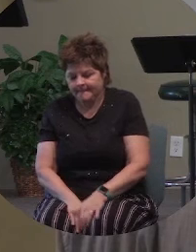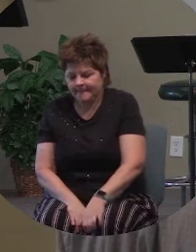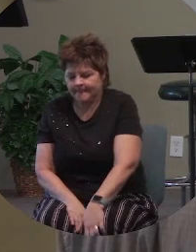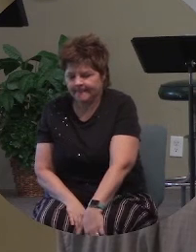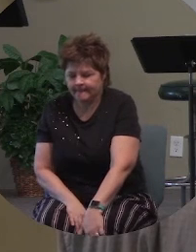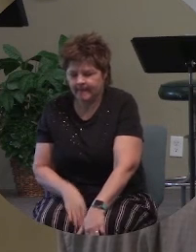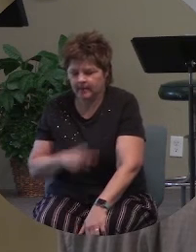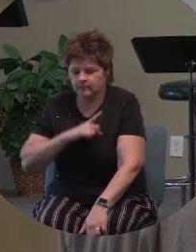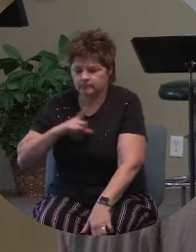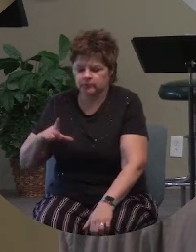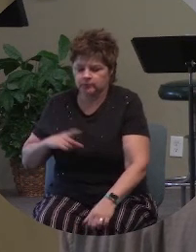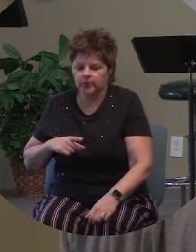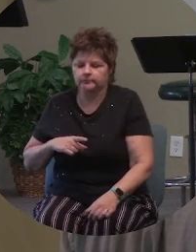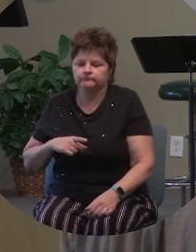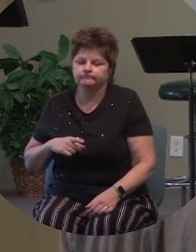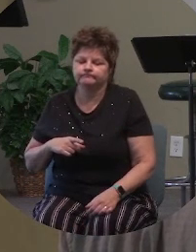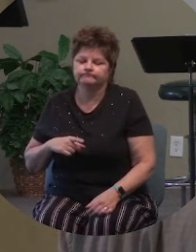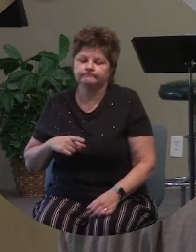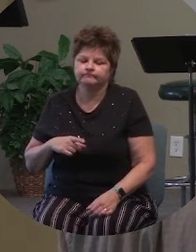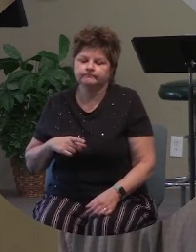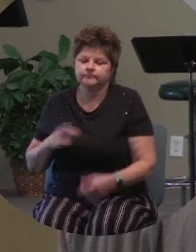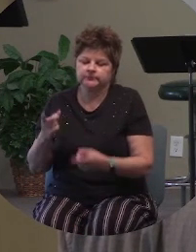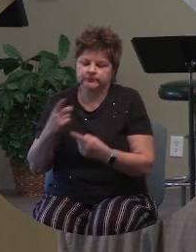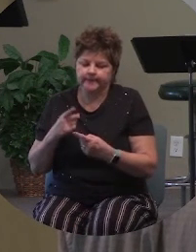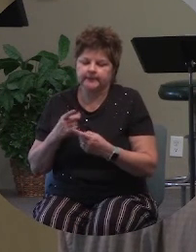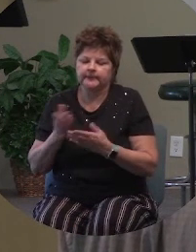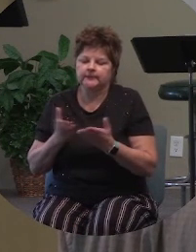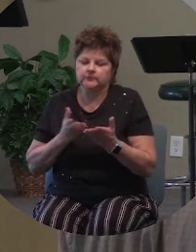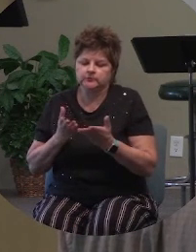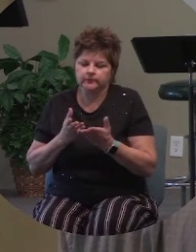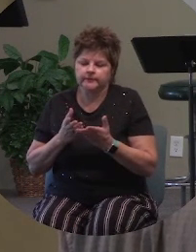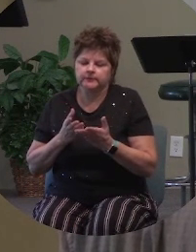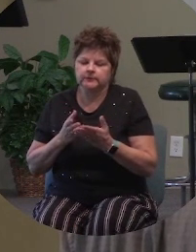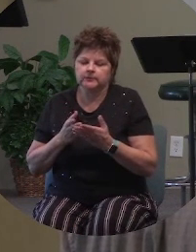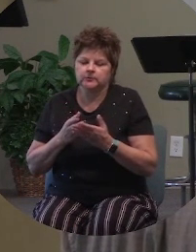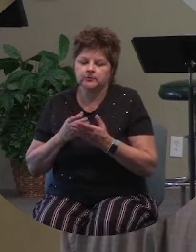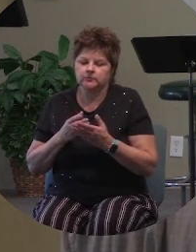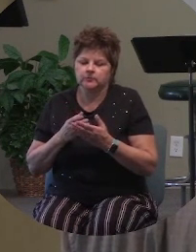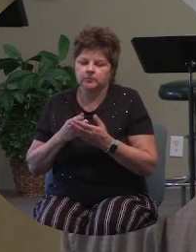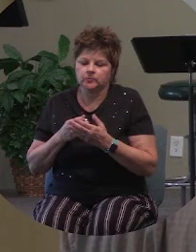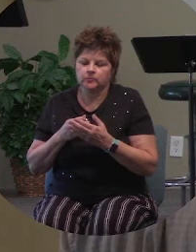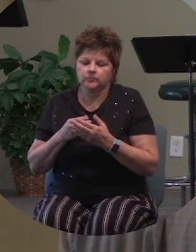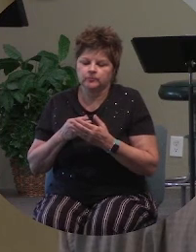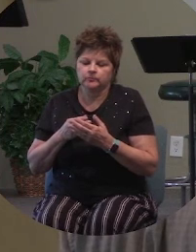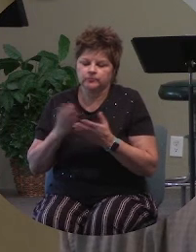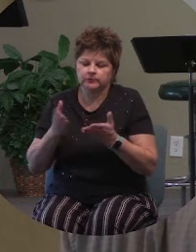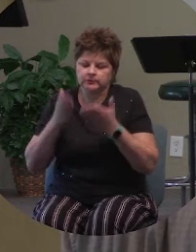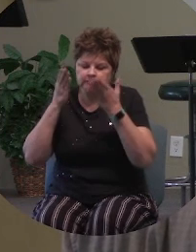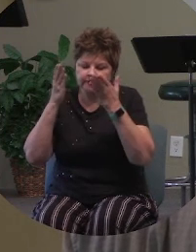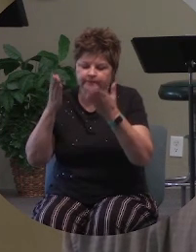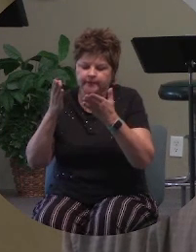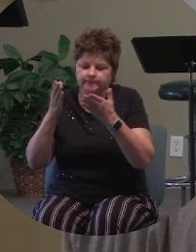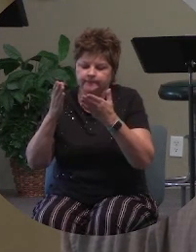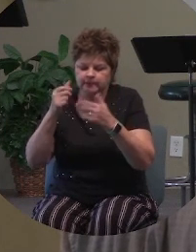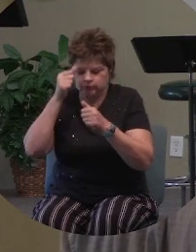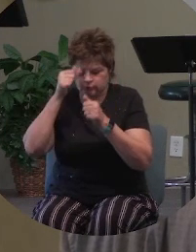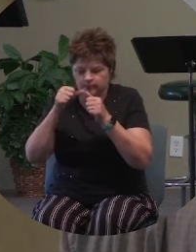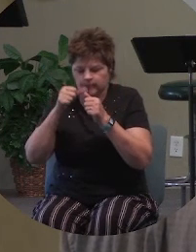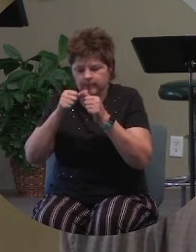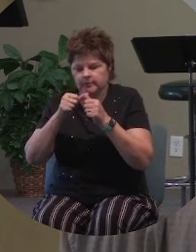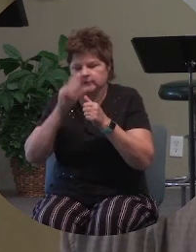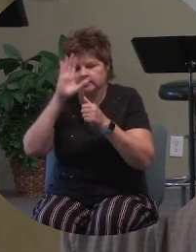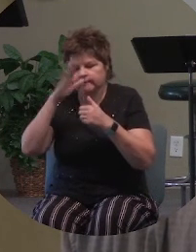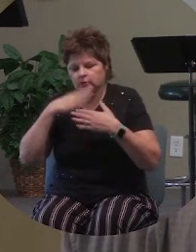Lord, we just come this time of service, Lord, as we partake of the Lord's Supper, Lord. We just lift up this remembrance of your body, Lord, that you gave for